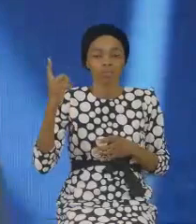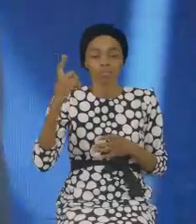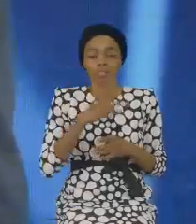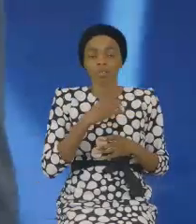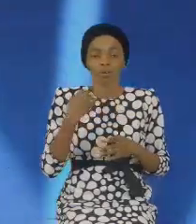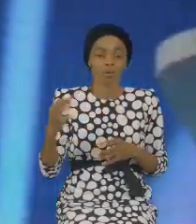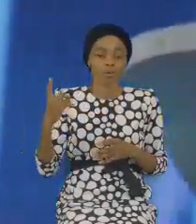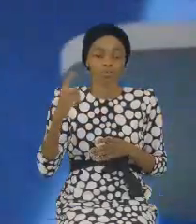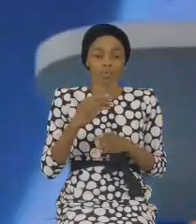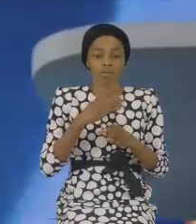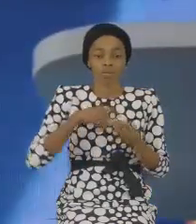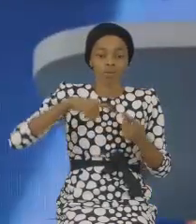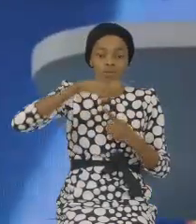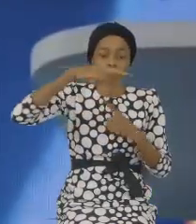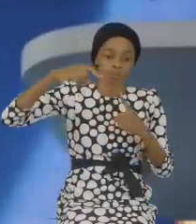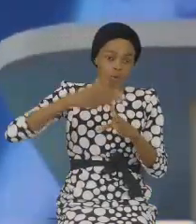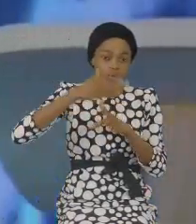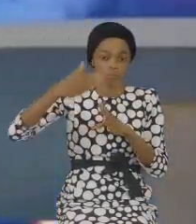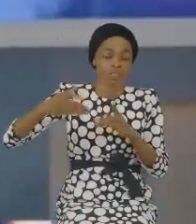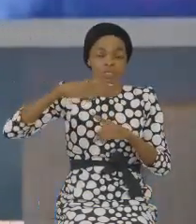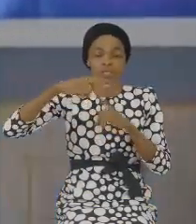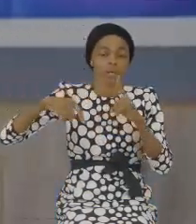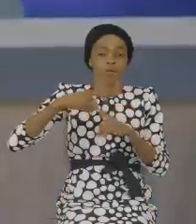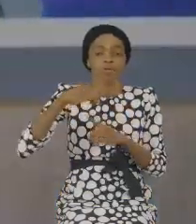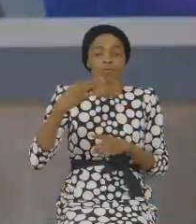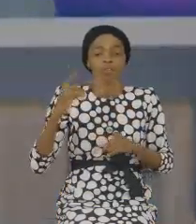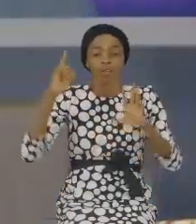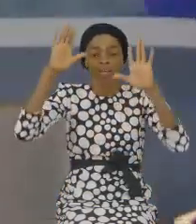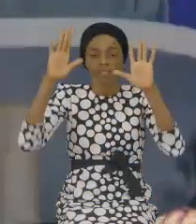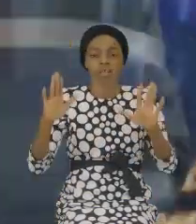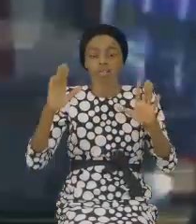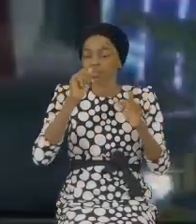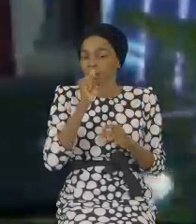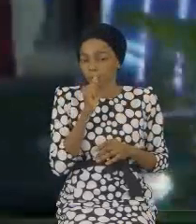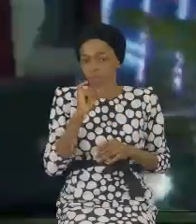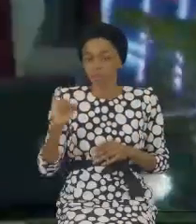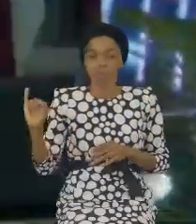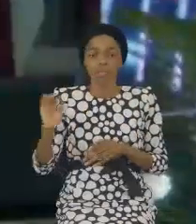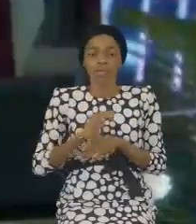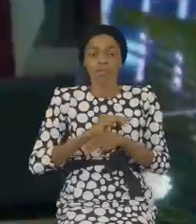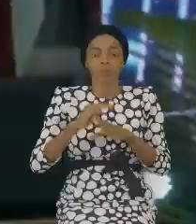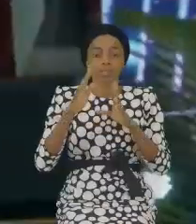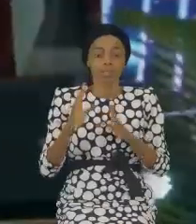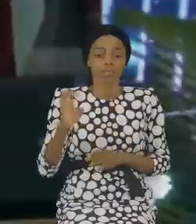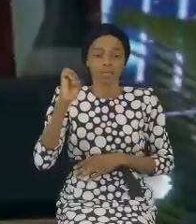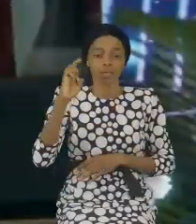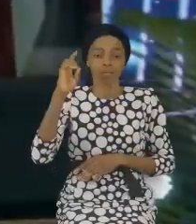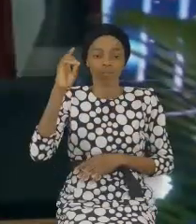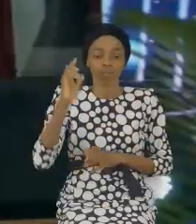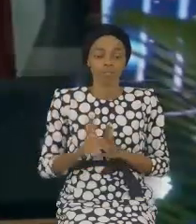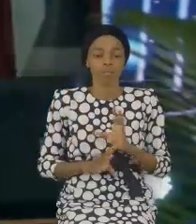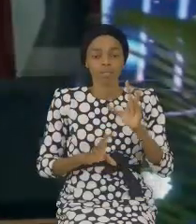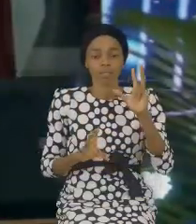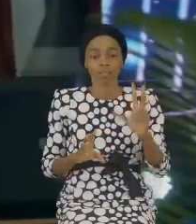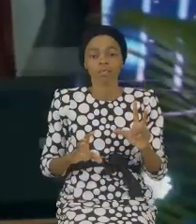cycle of an excellent enduring ministry. I'm coming to Exodus chapter 3, and